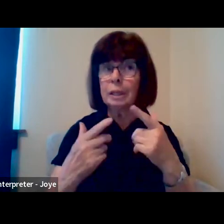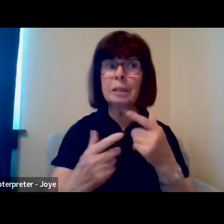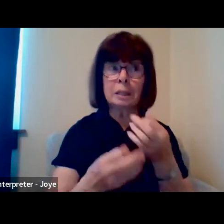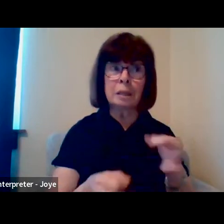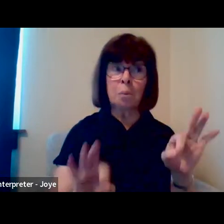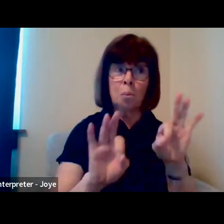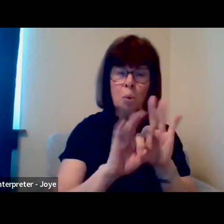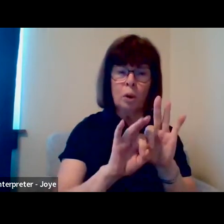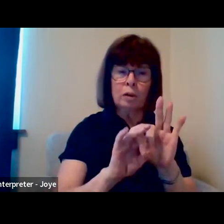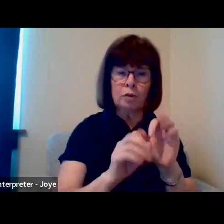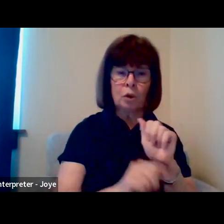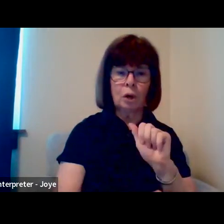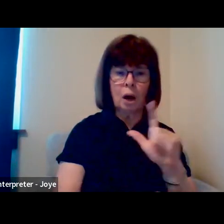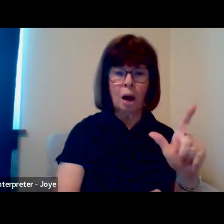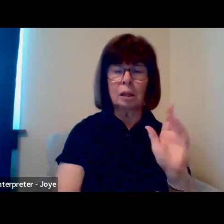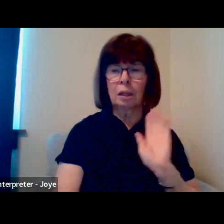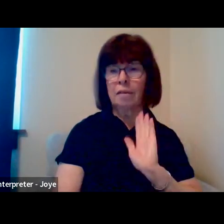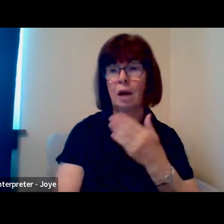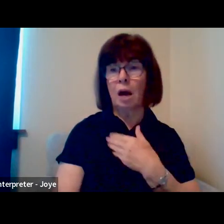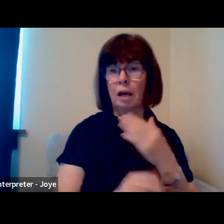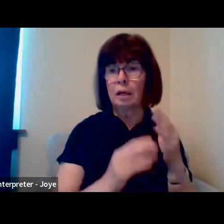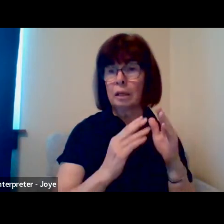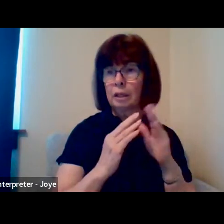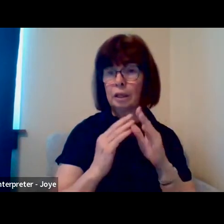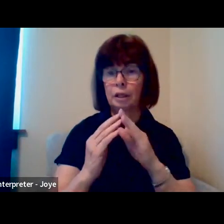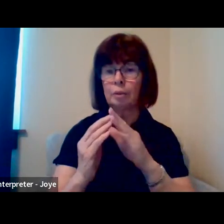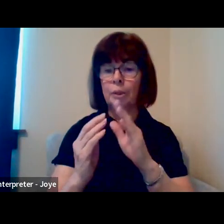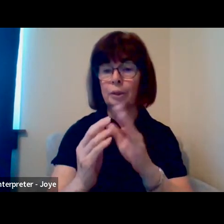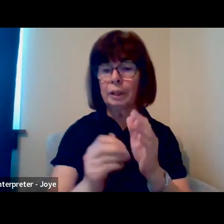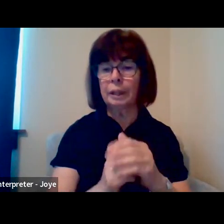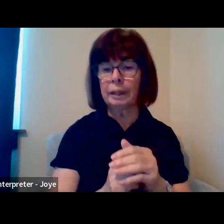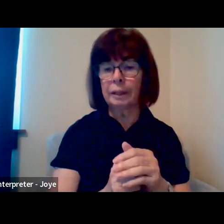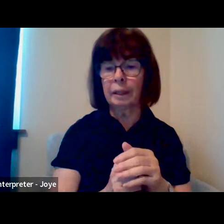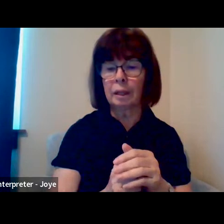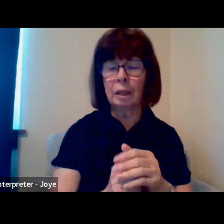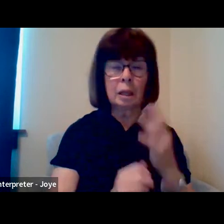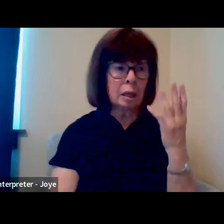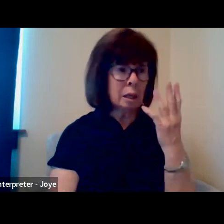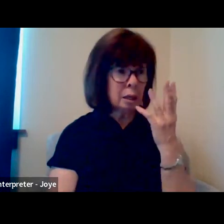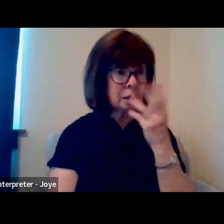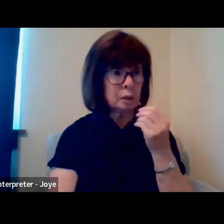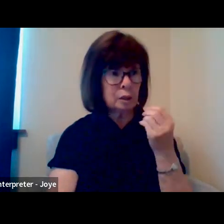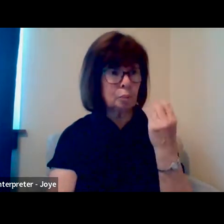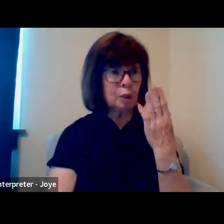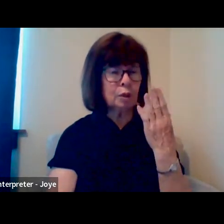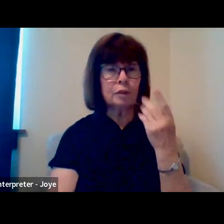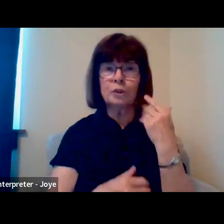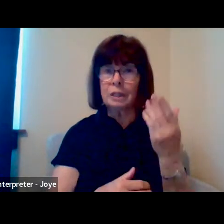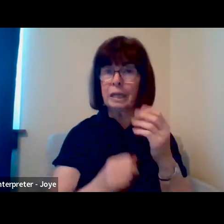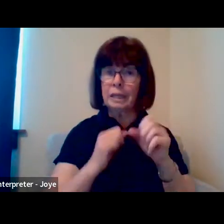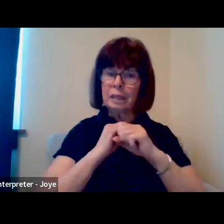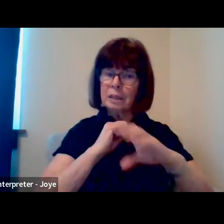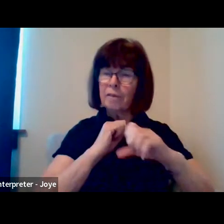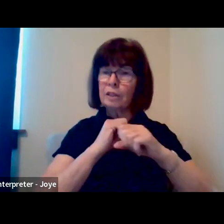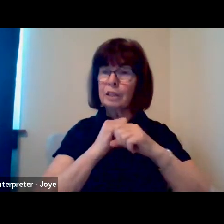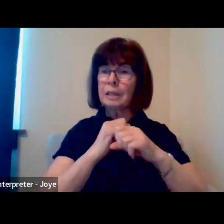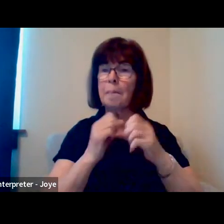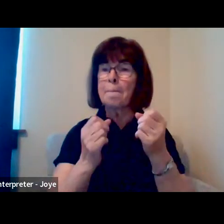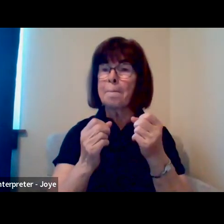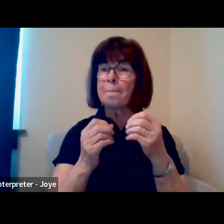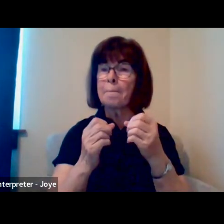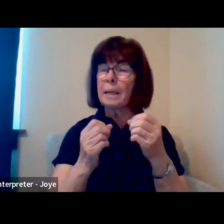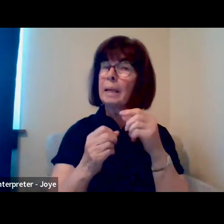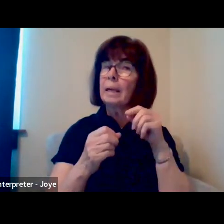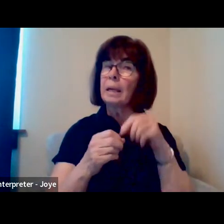all of our community members and so forth. And it's beautiful to see these multilingual flyers going out. Awesome, A+, that's a